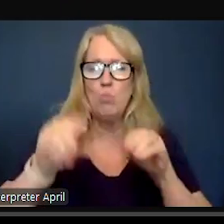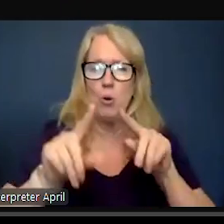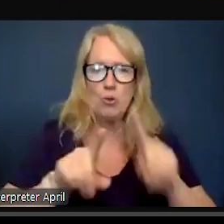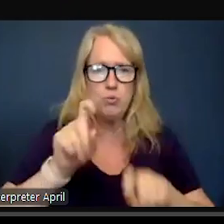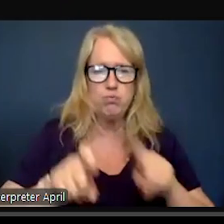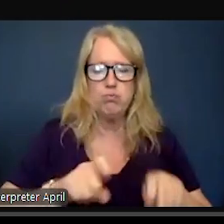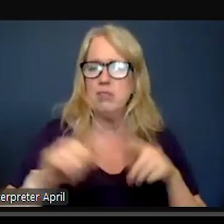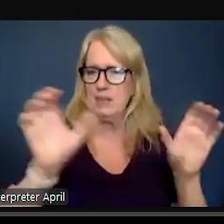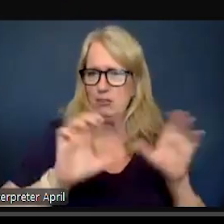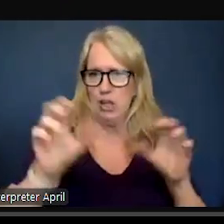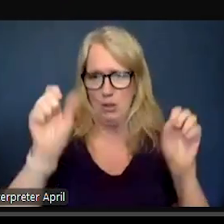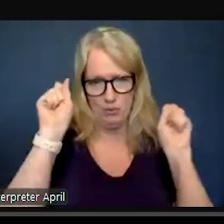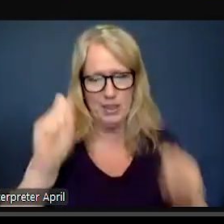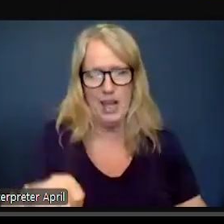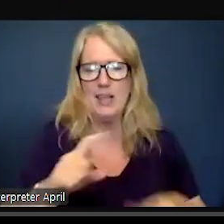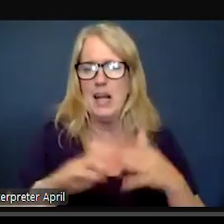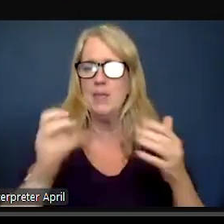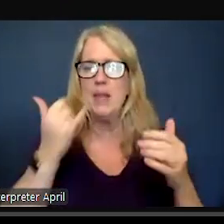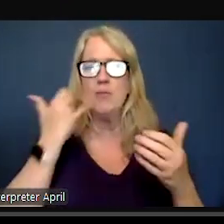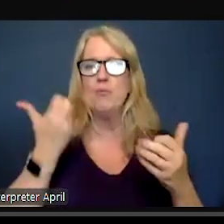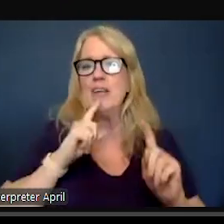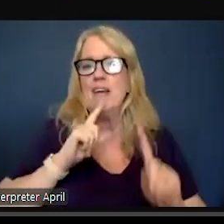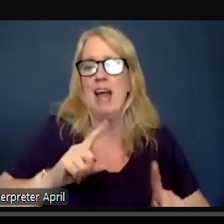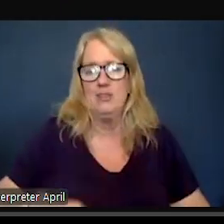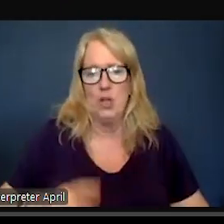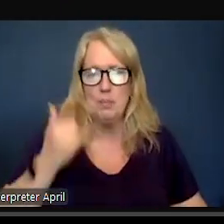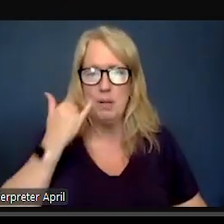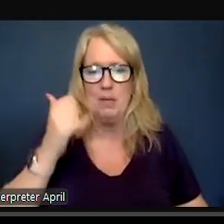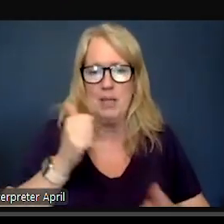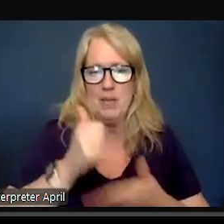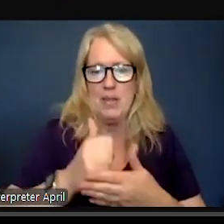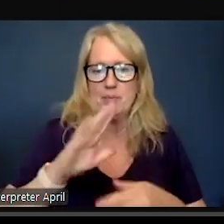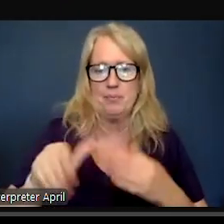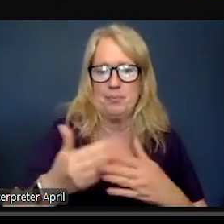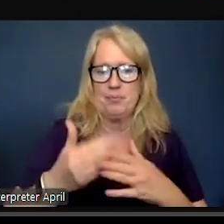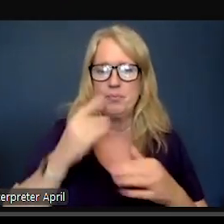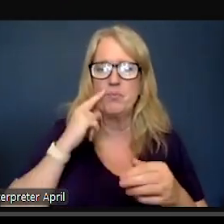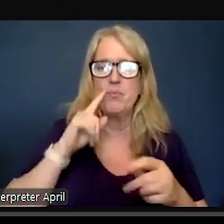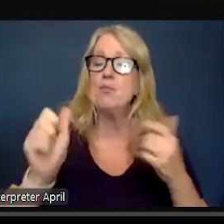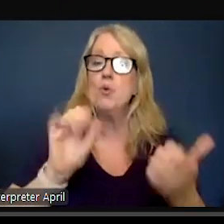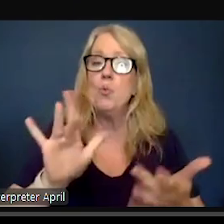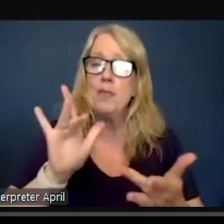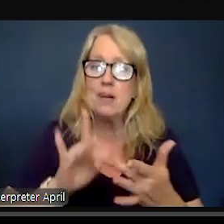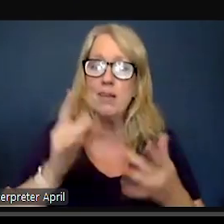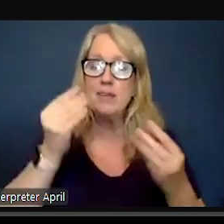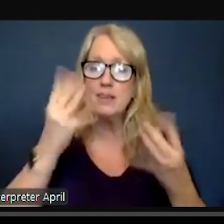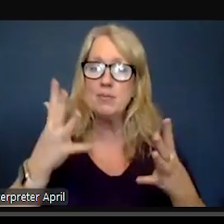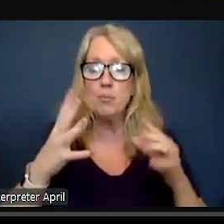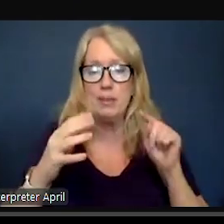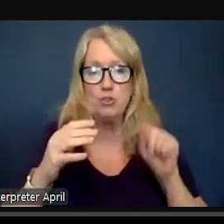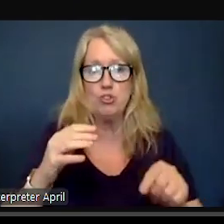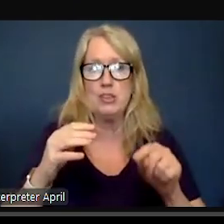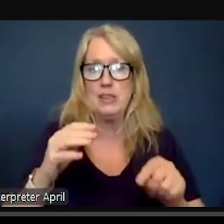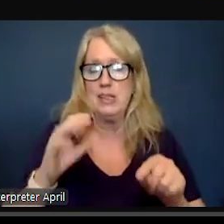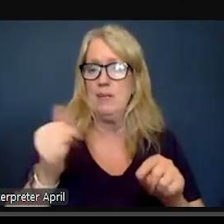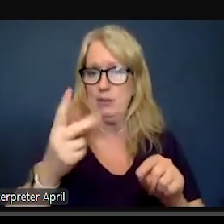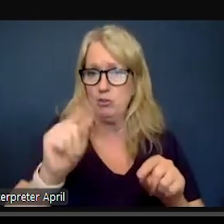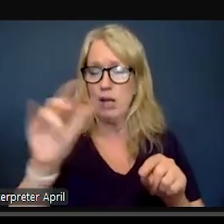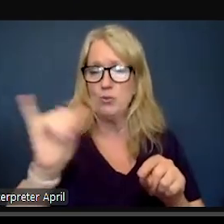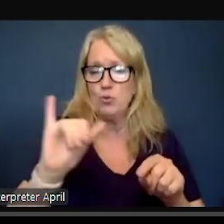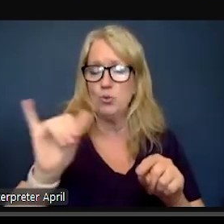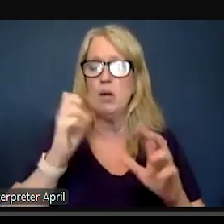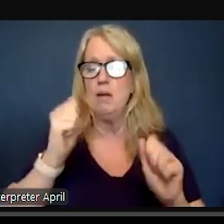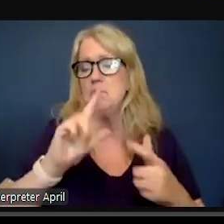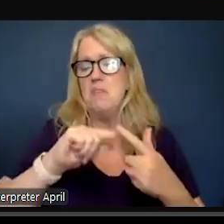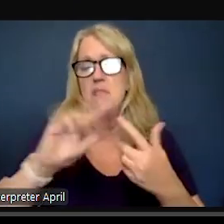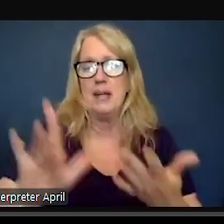and we can see if they can answer them, as well as for our panelists, if you want to put your contact info in the chat and people can reach